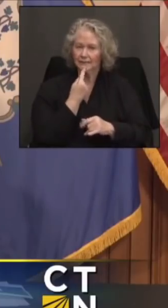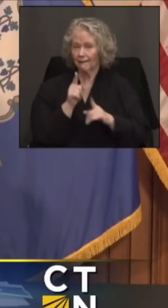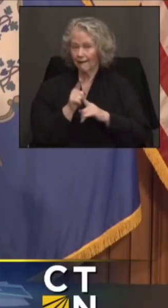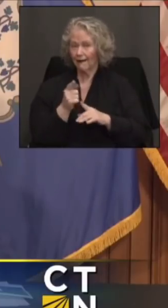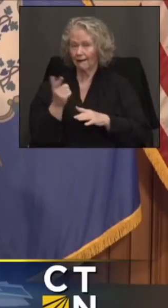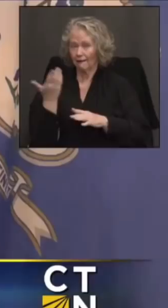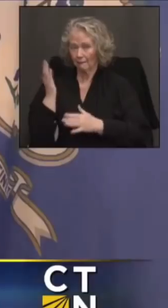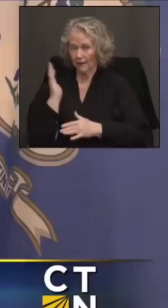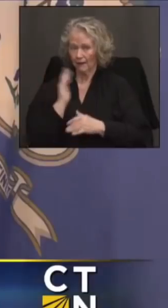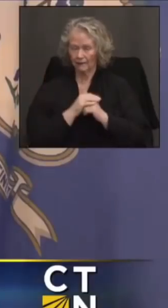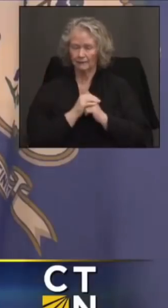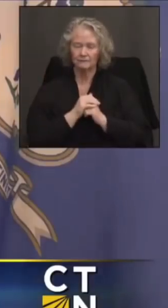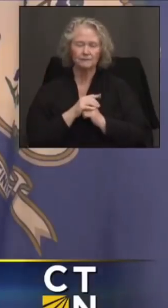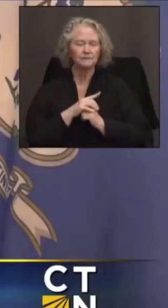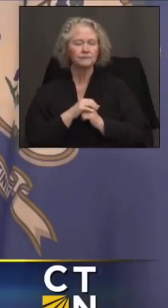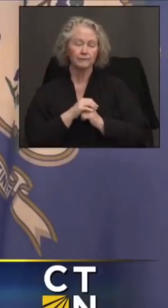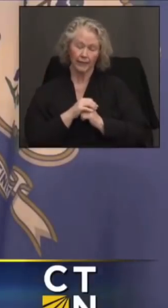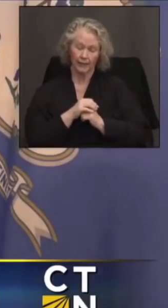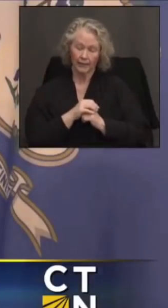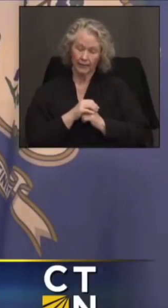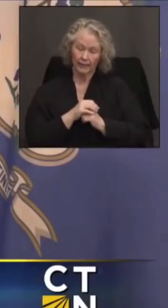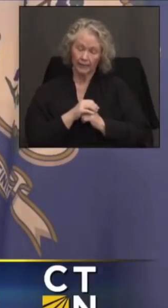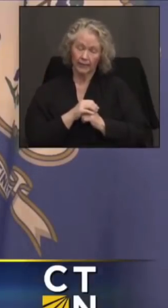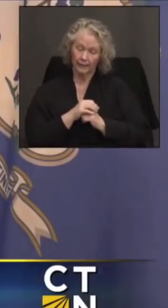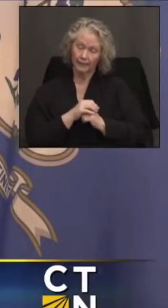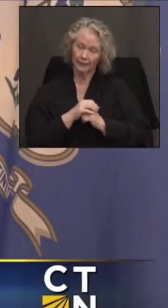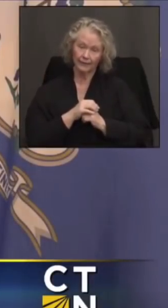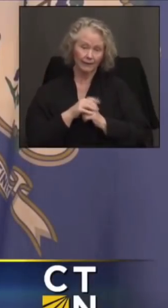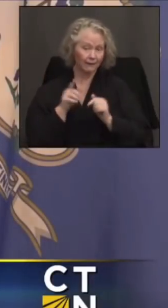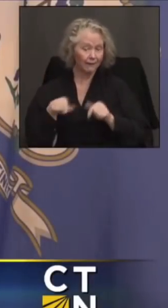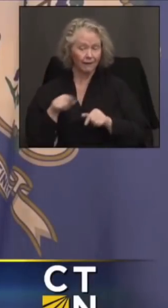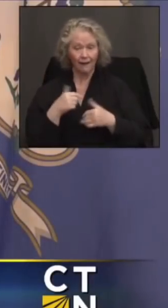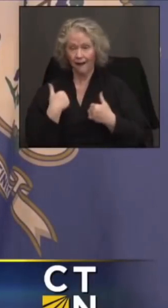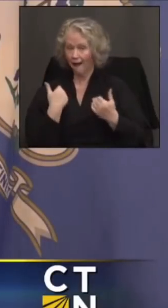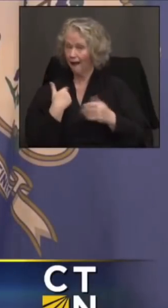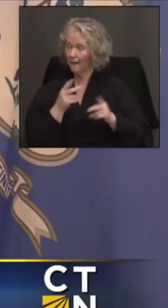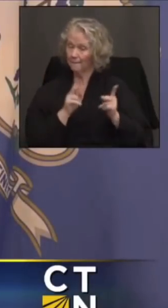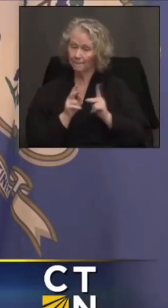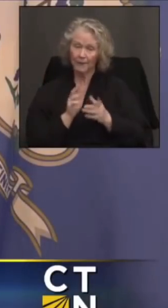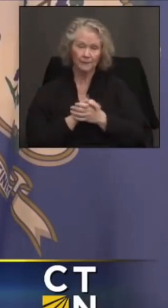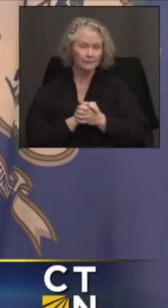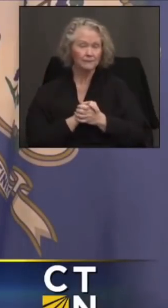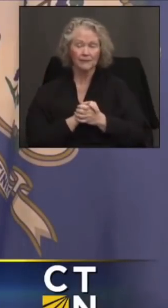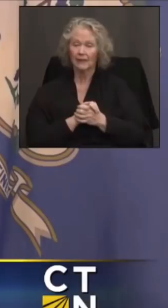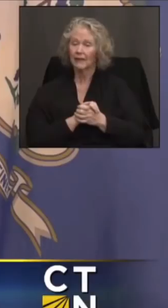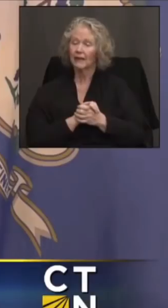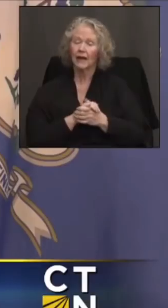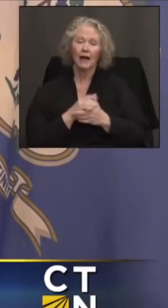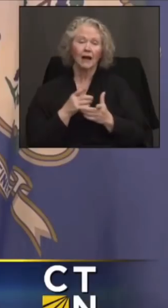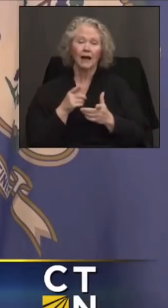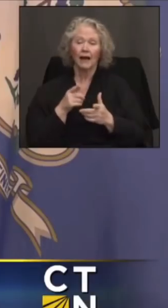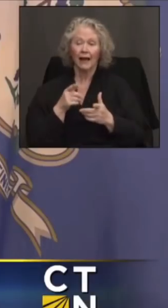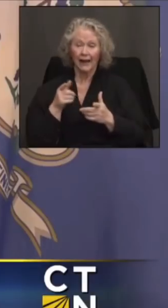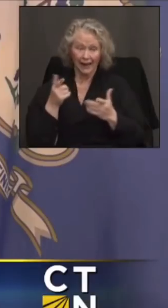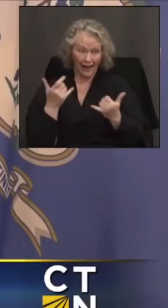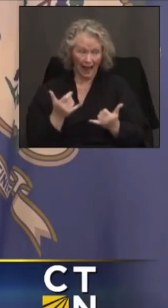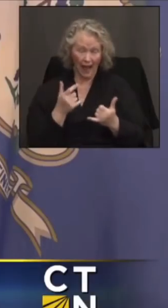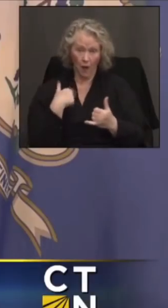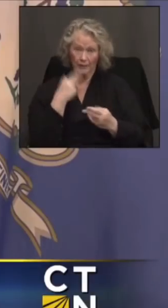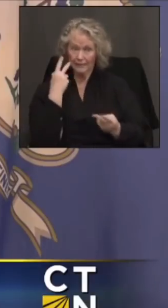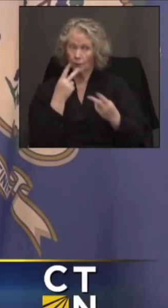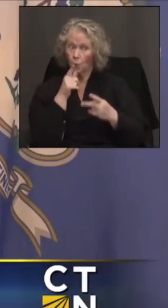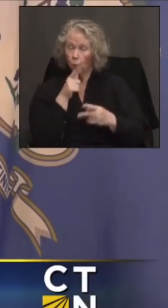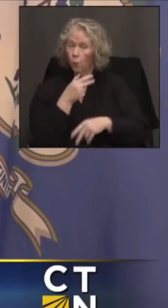there? Well, these are, young people, and these are young people who are the ones more likely to be going to the hospitals now. And you heard